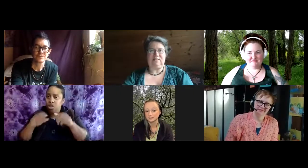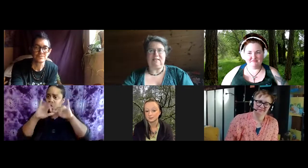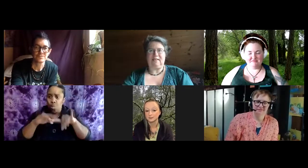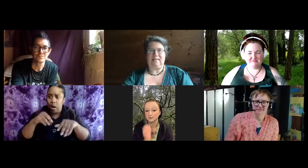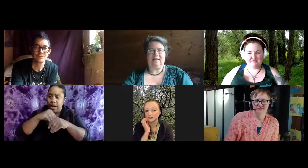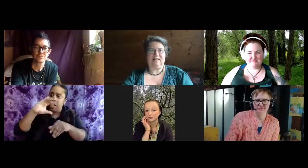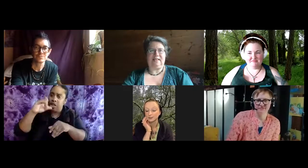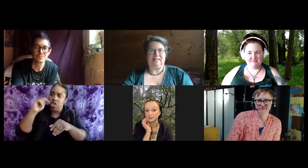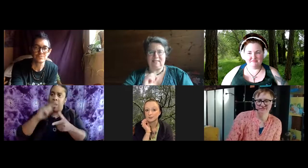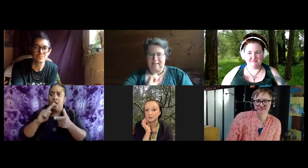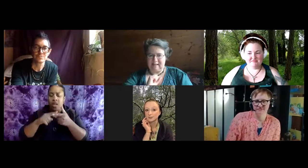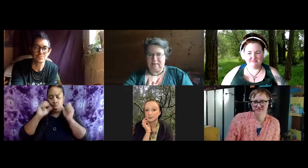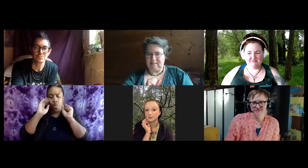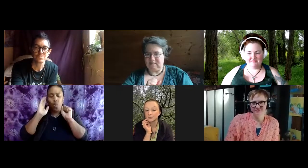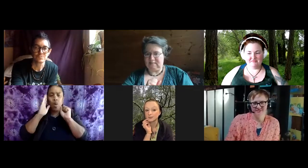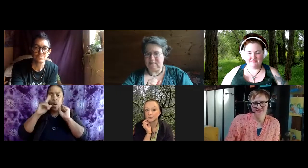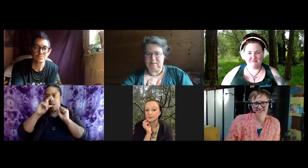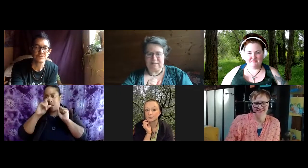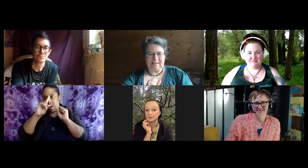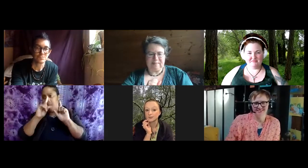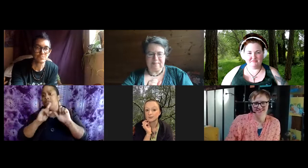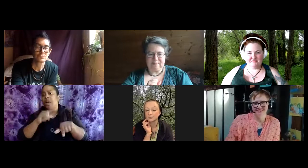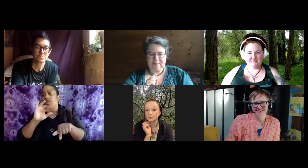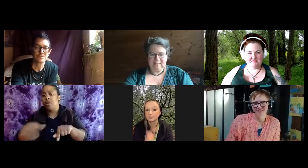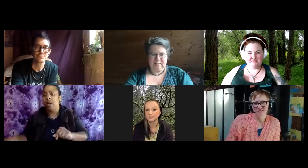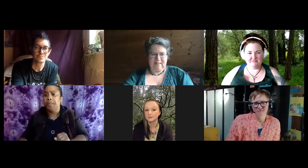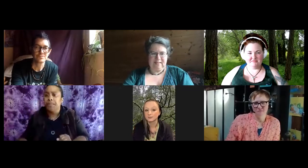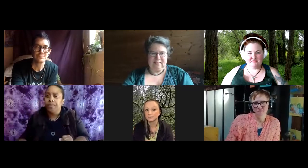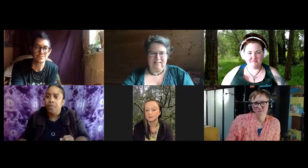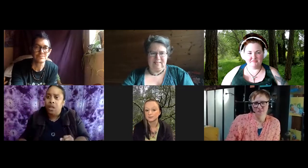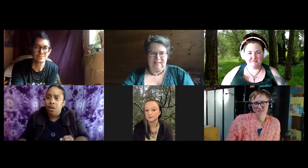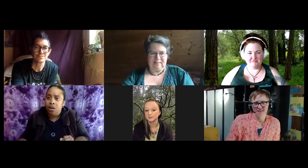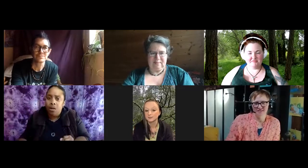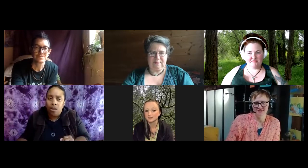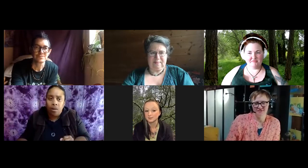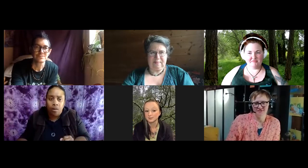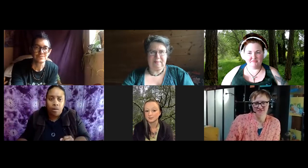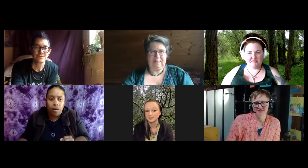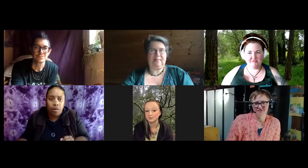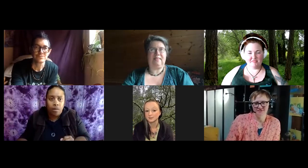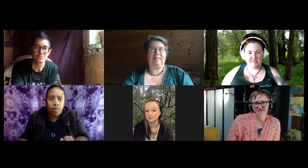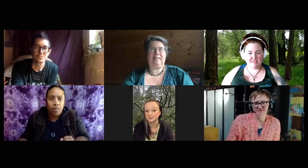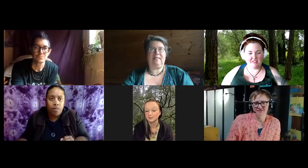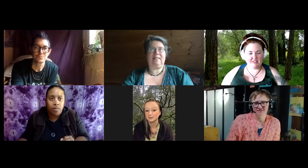jump in and do that. Yeah, it doesn't look like anyone else has paid yet. All right.